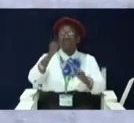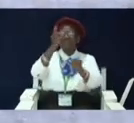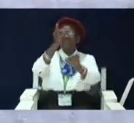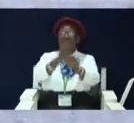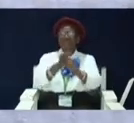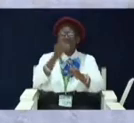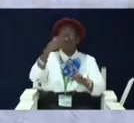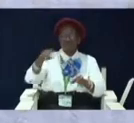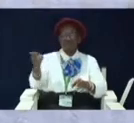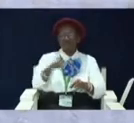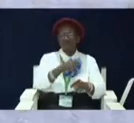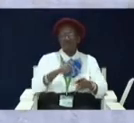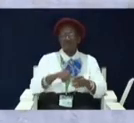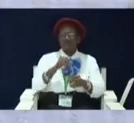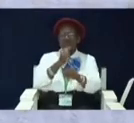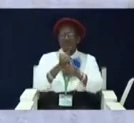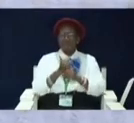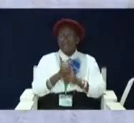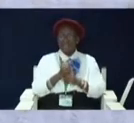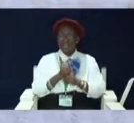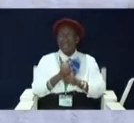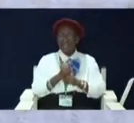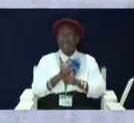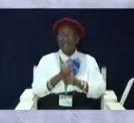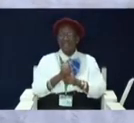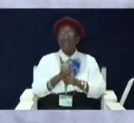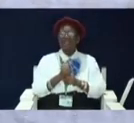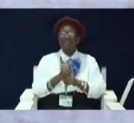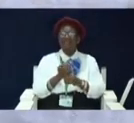a breakthrough. Now